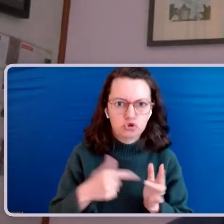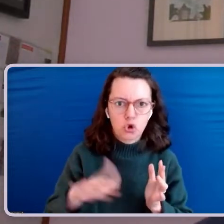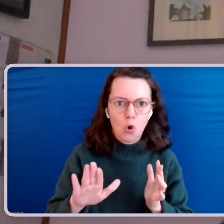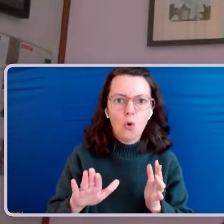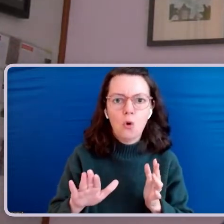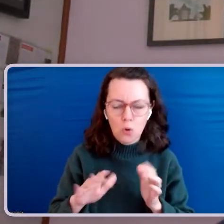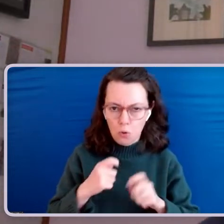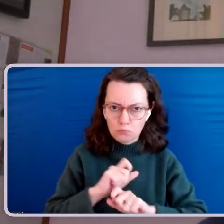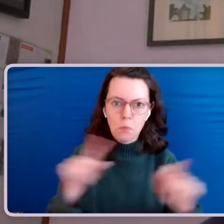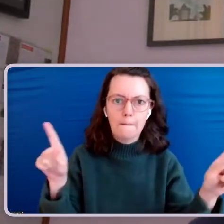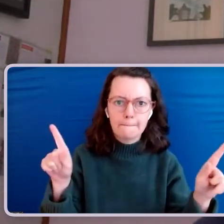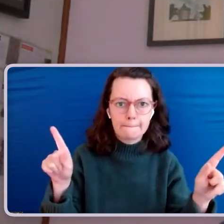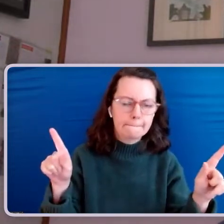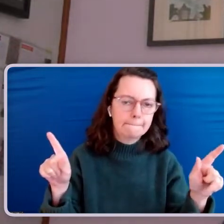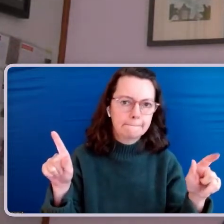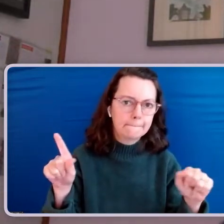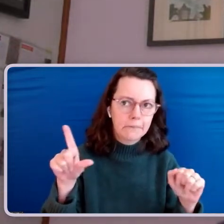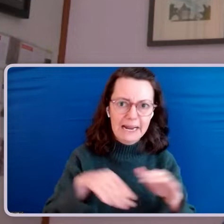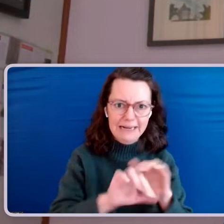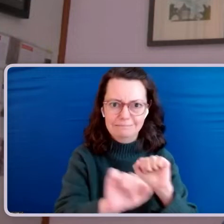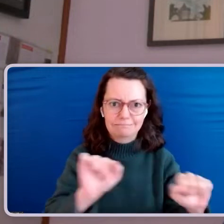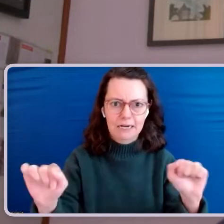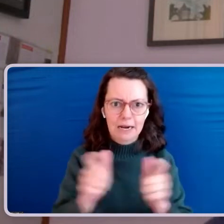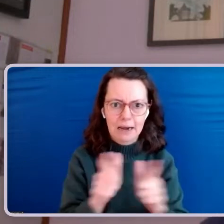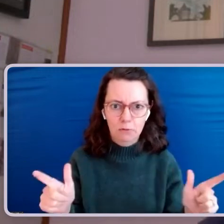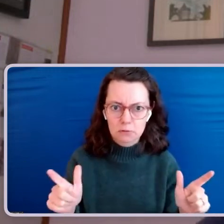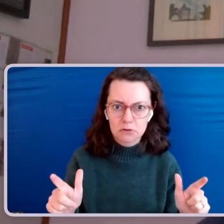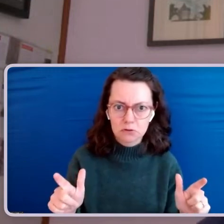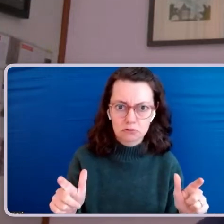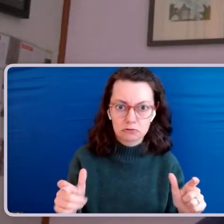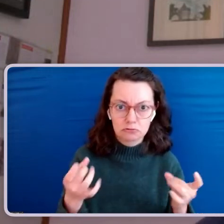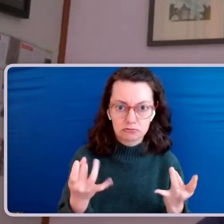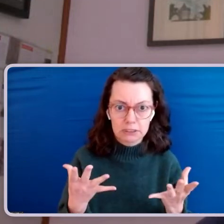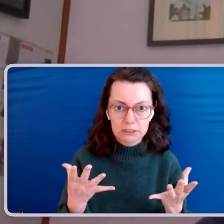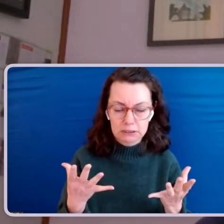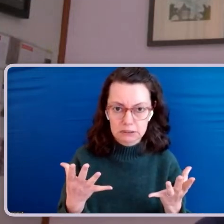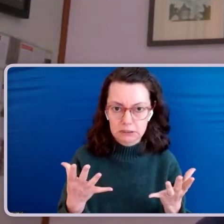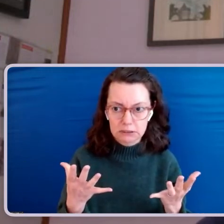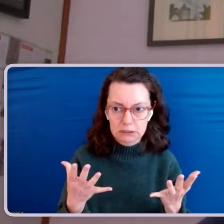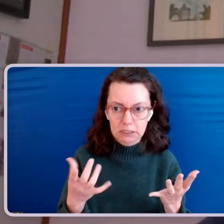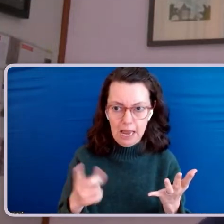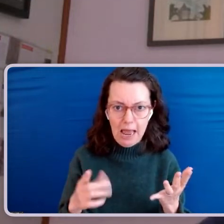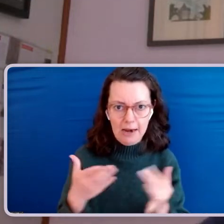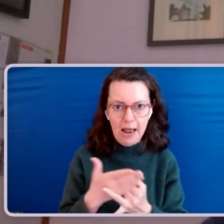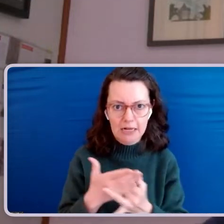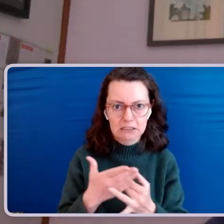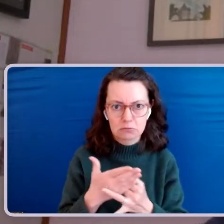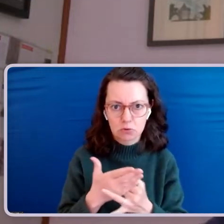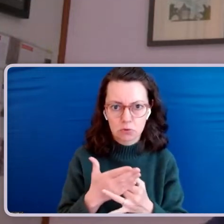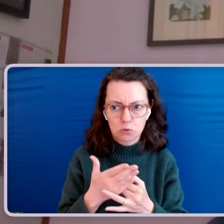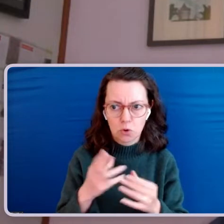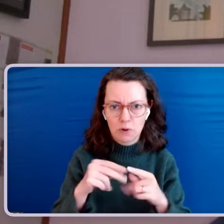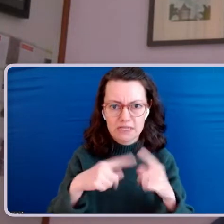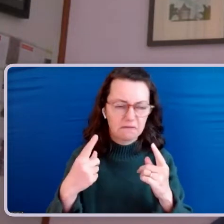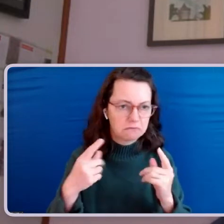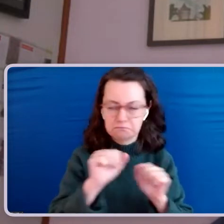into the public and are readily accessible through the various different networks and systems